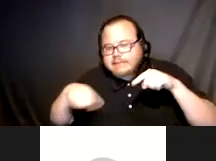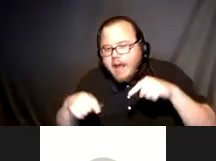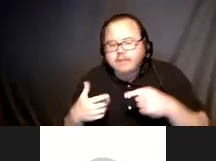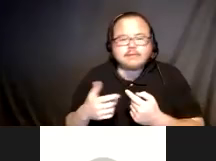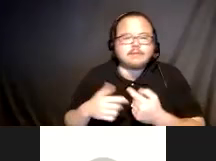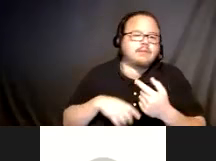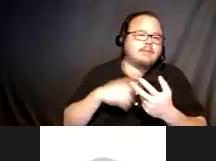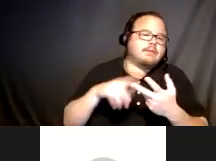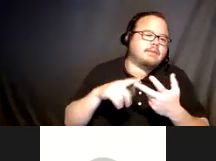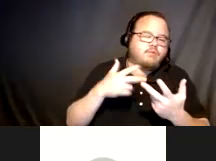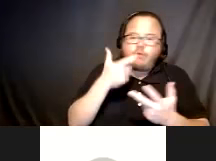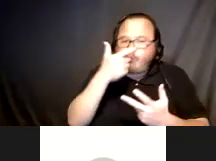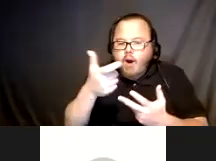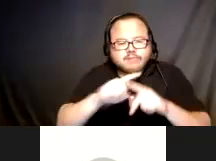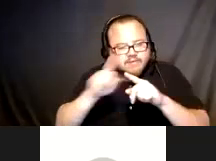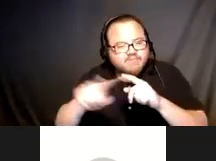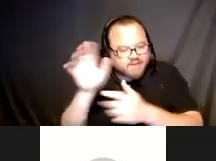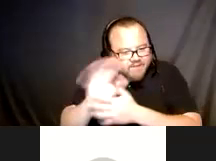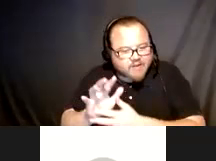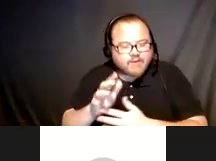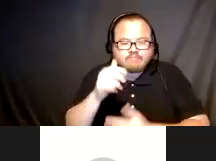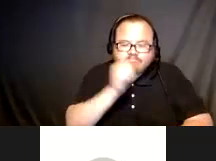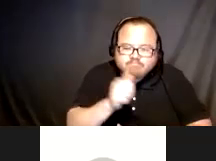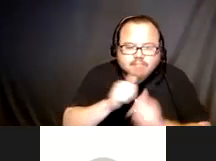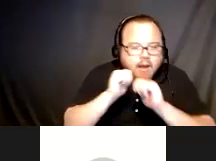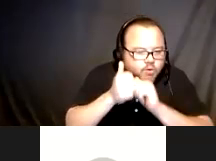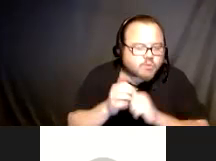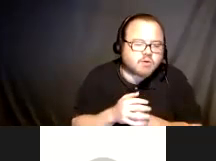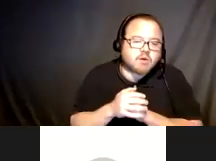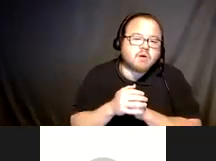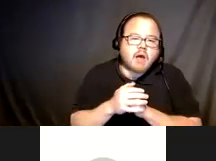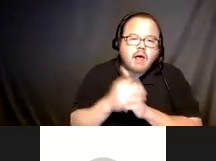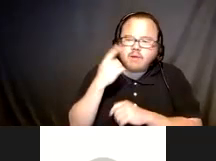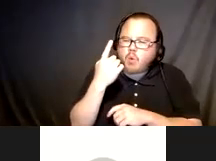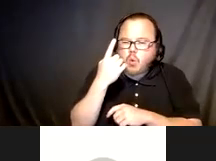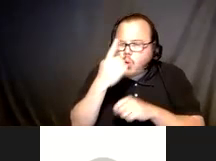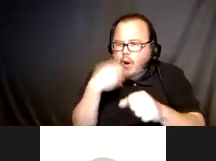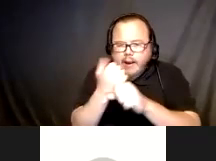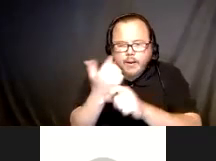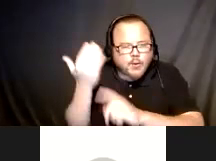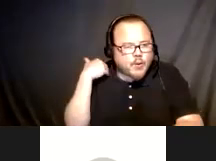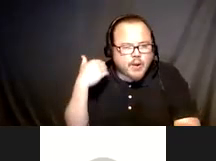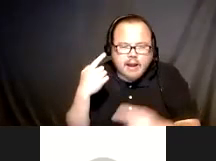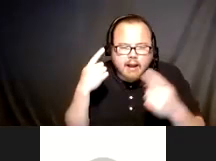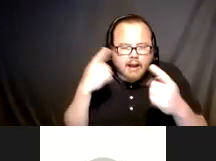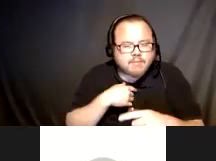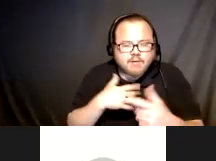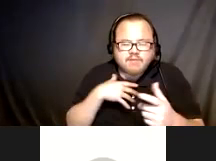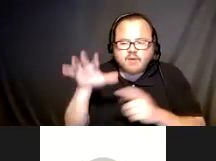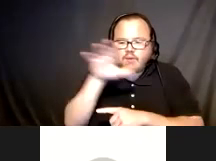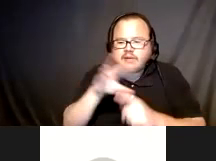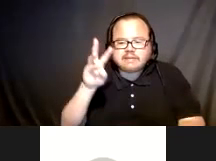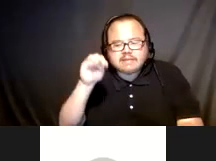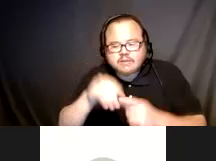videos. And at one point, that was like during probably like a year ago, we probably had about 60 to